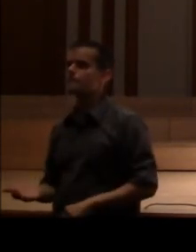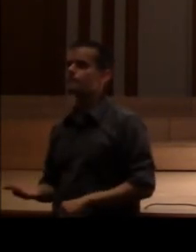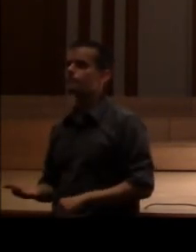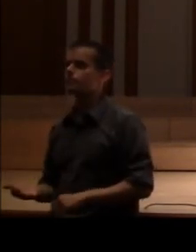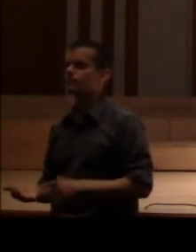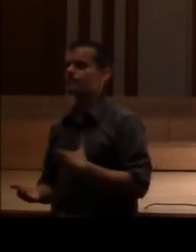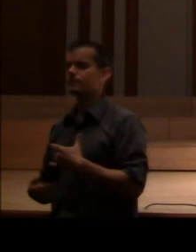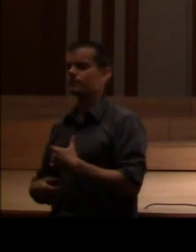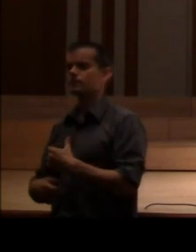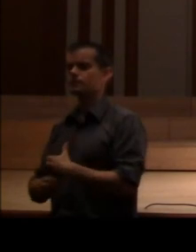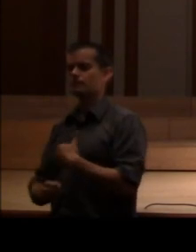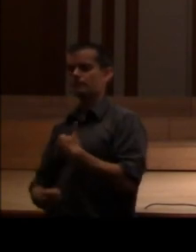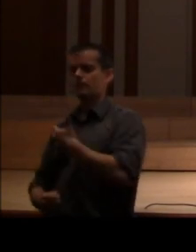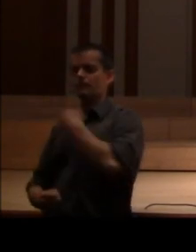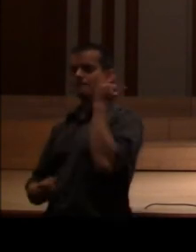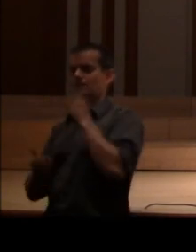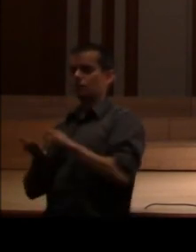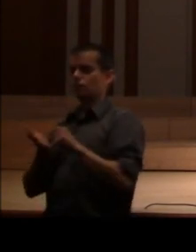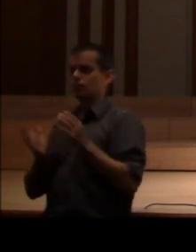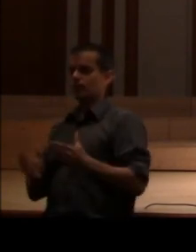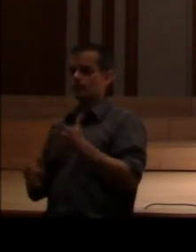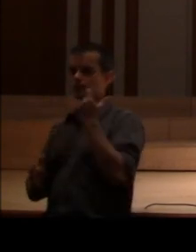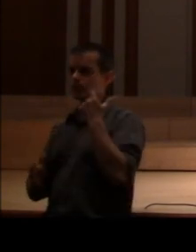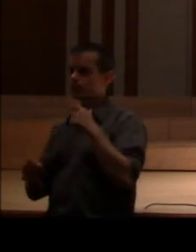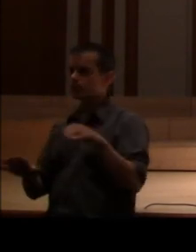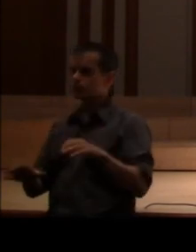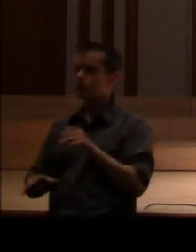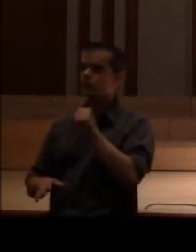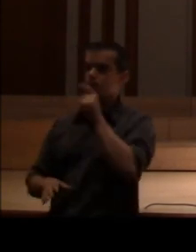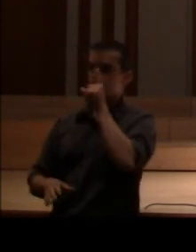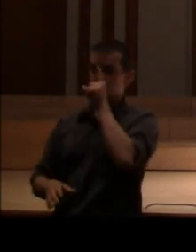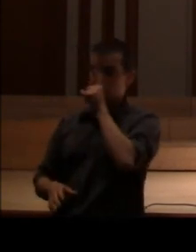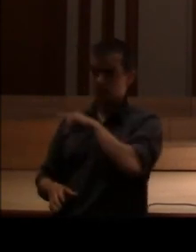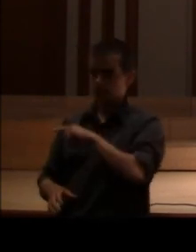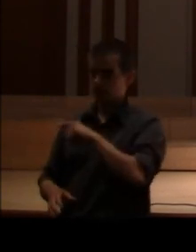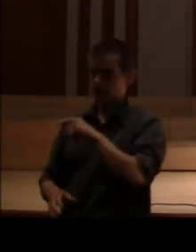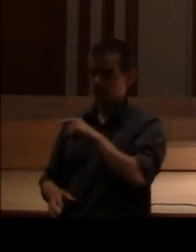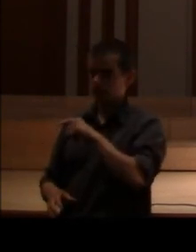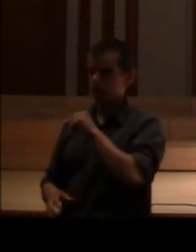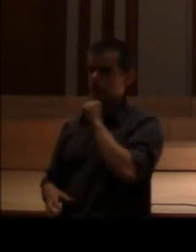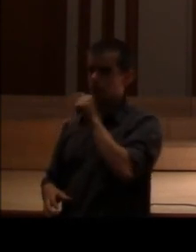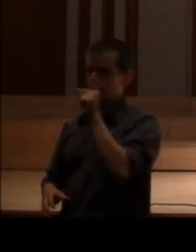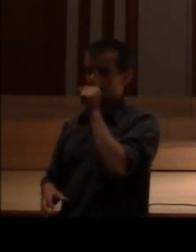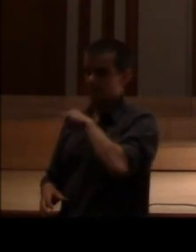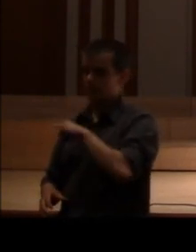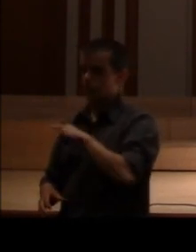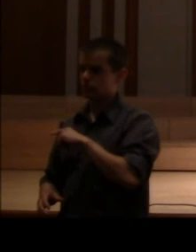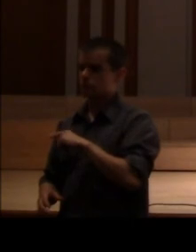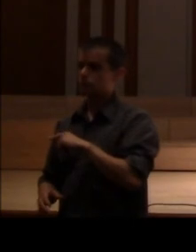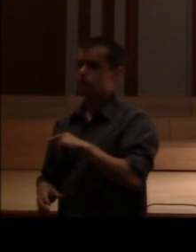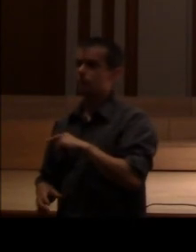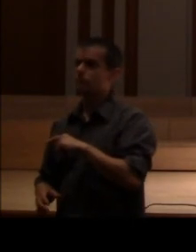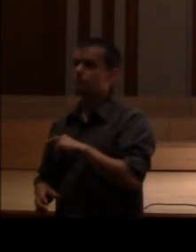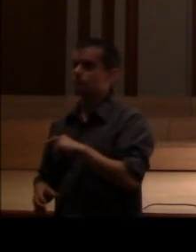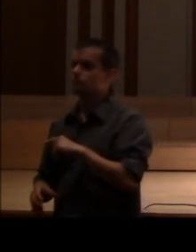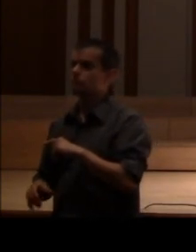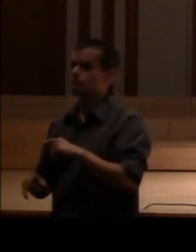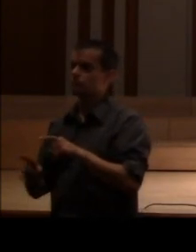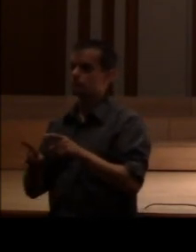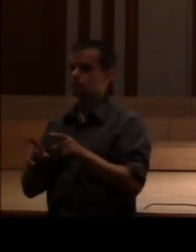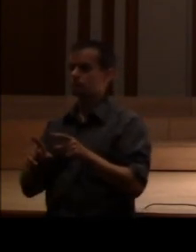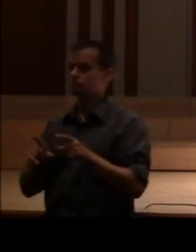me a better writer because suddenly I was exploring nonfiction, which I had been really weary of before, but I was also exploring history, which was a really